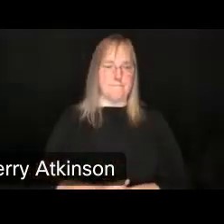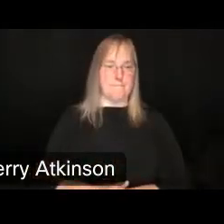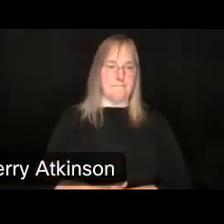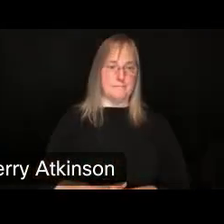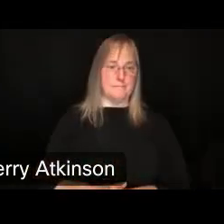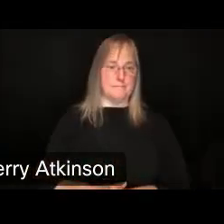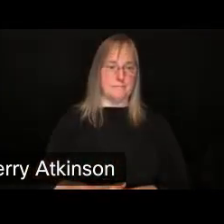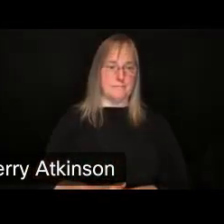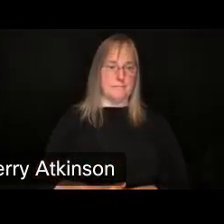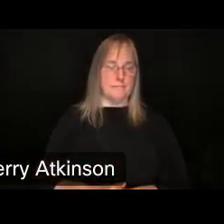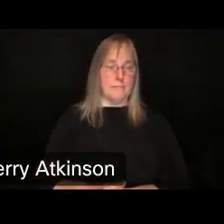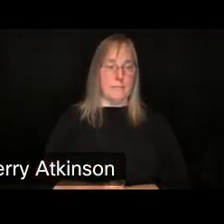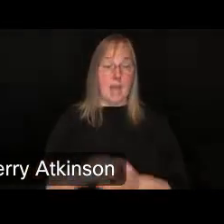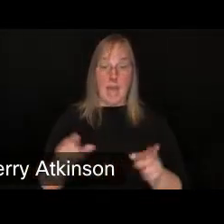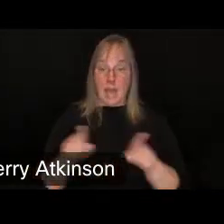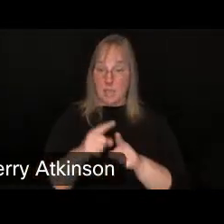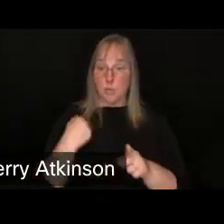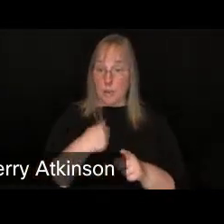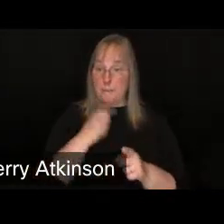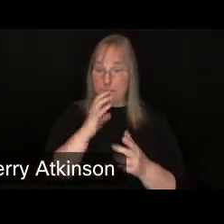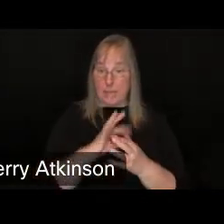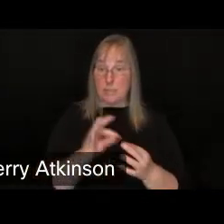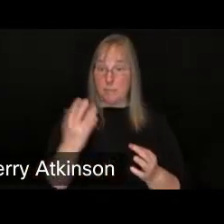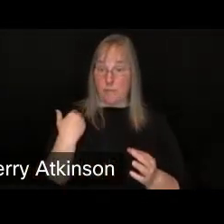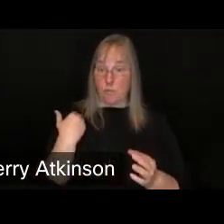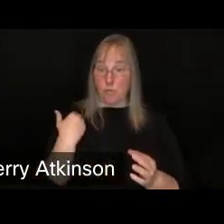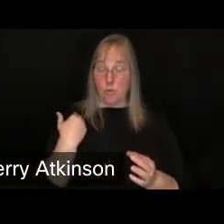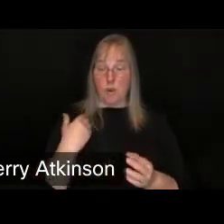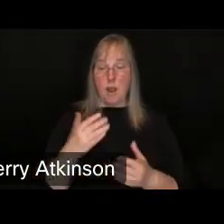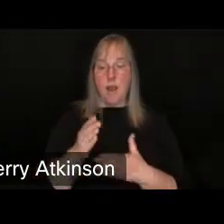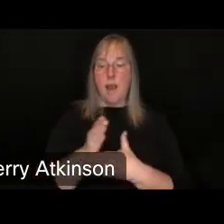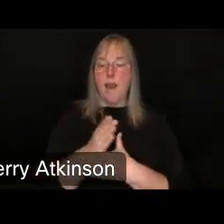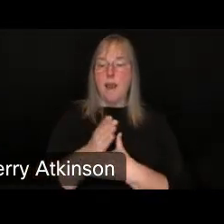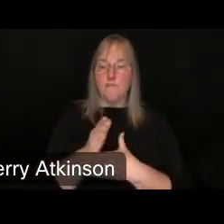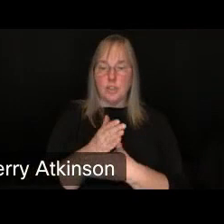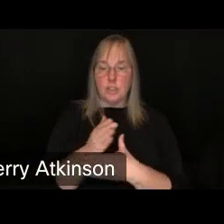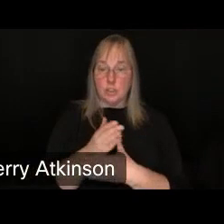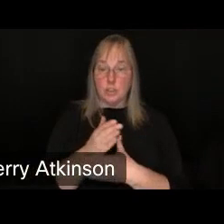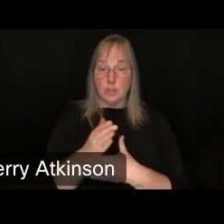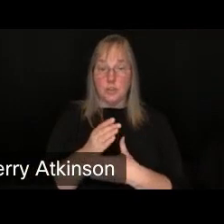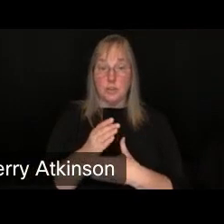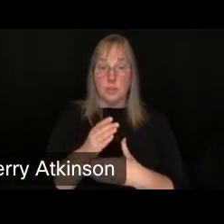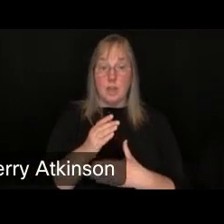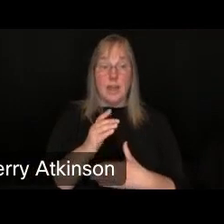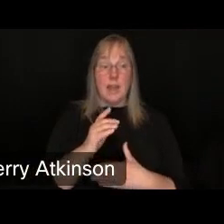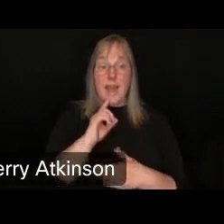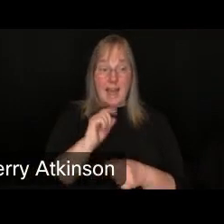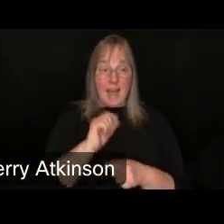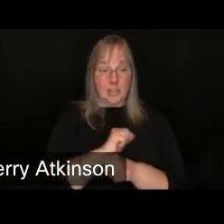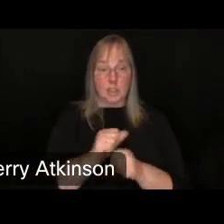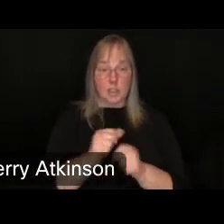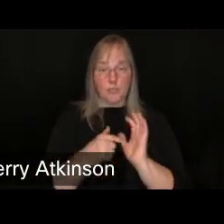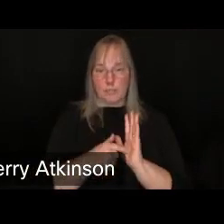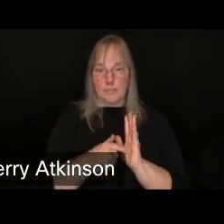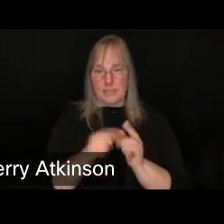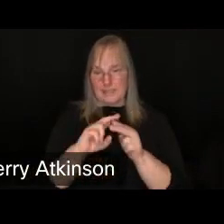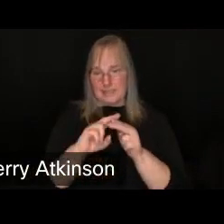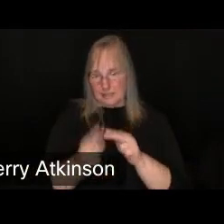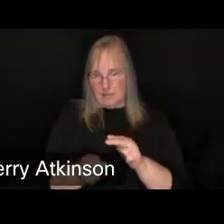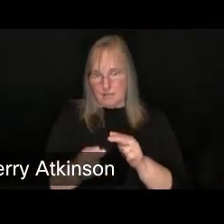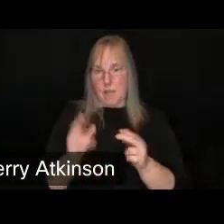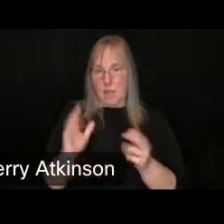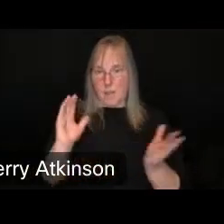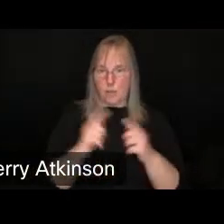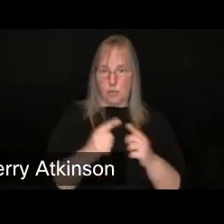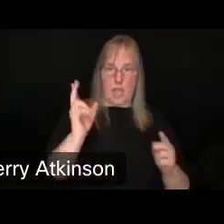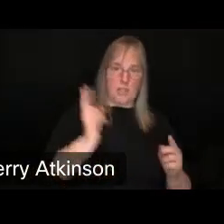As we mentioned earlier, that the average actually are representing a decrease from historical level of